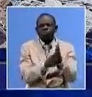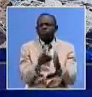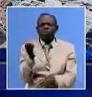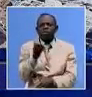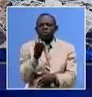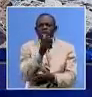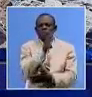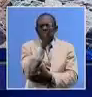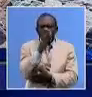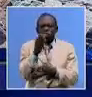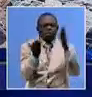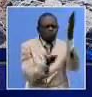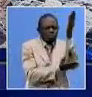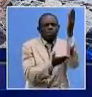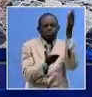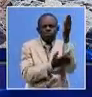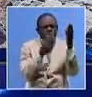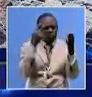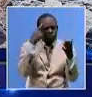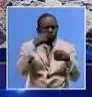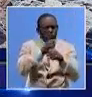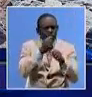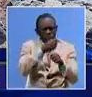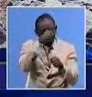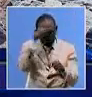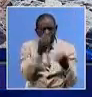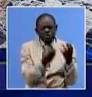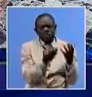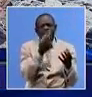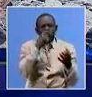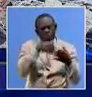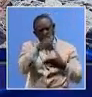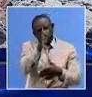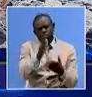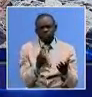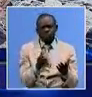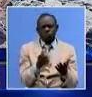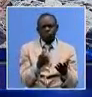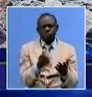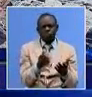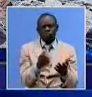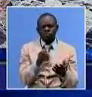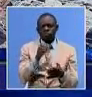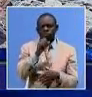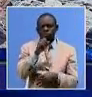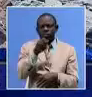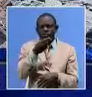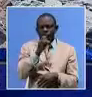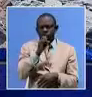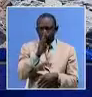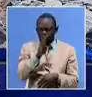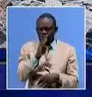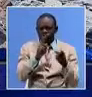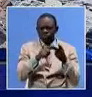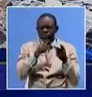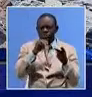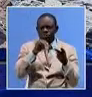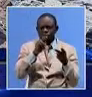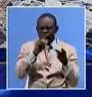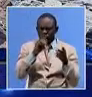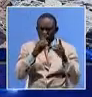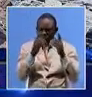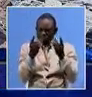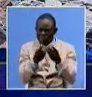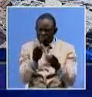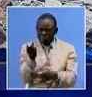production. Mr. Zinzovo said this when he toured Shibuyunji and Mumba districts to understand key challenges and impacts of forest degradation on